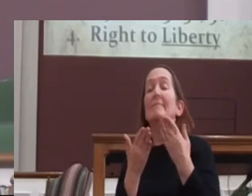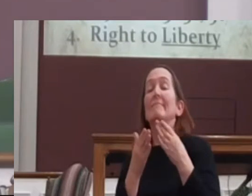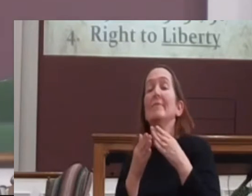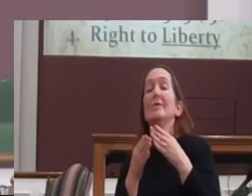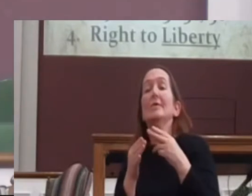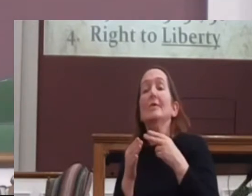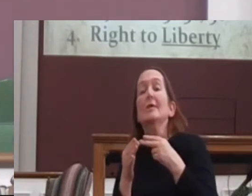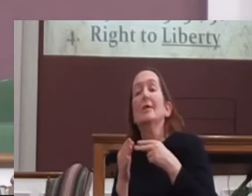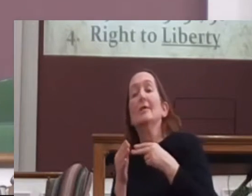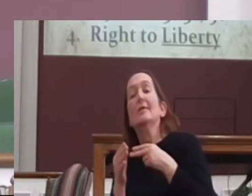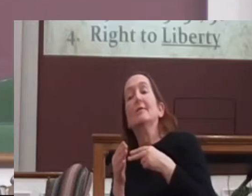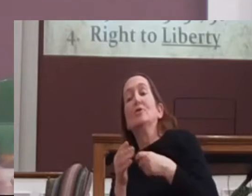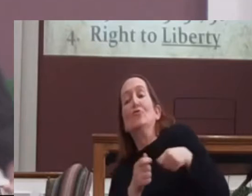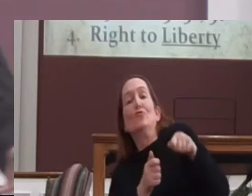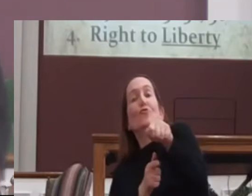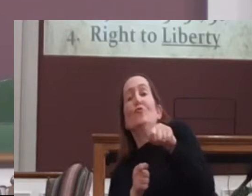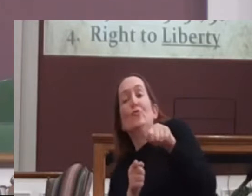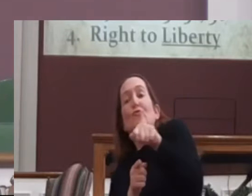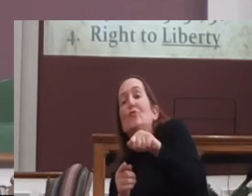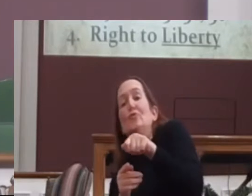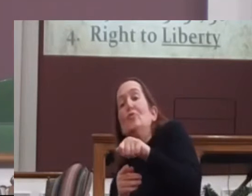You know, you may speed it up with a chainsaw,